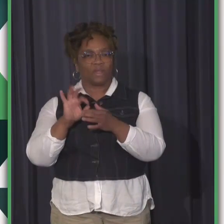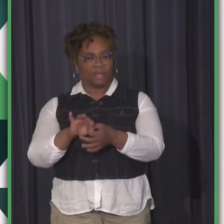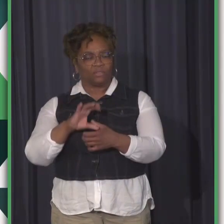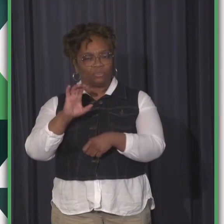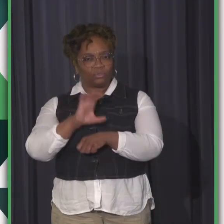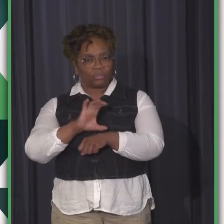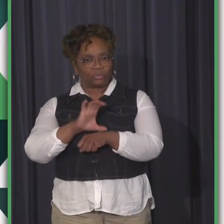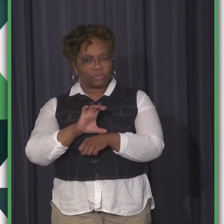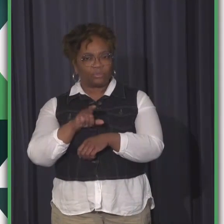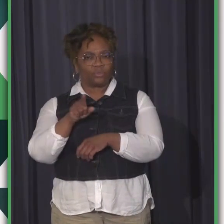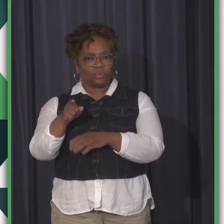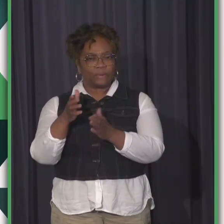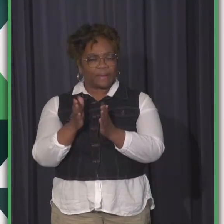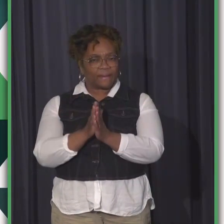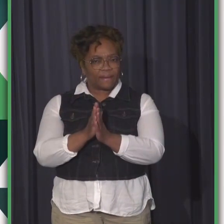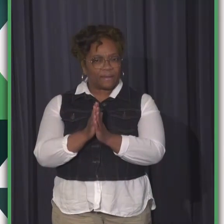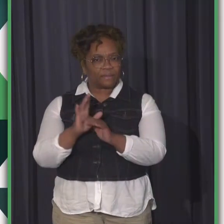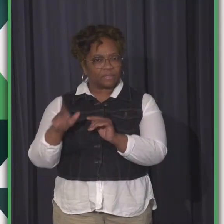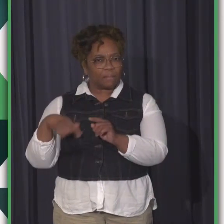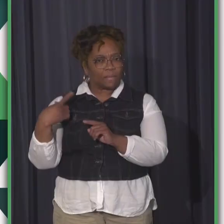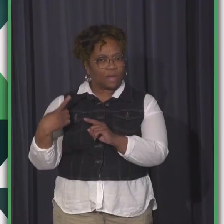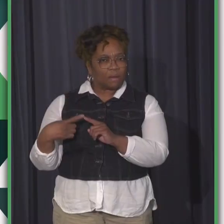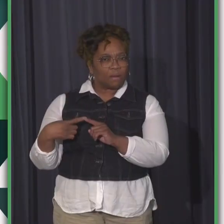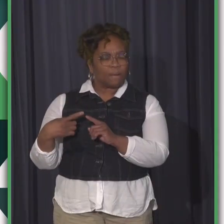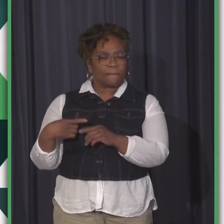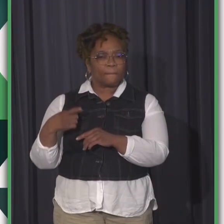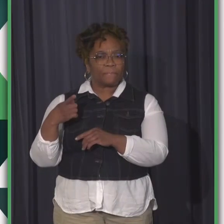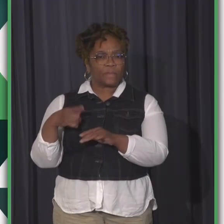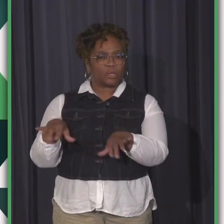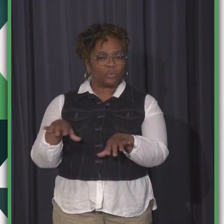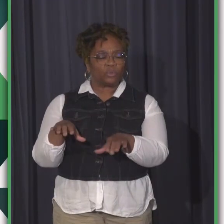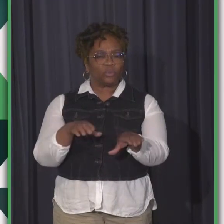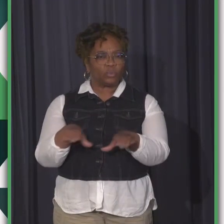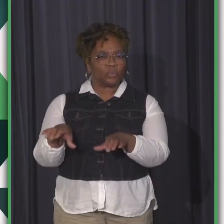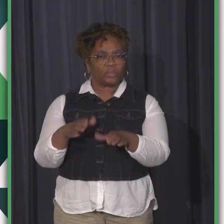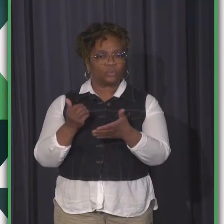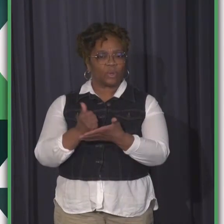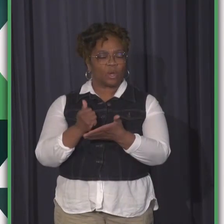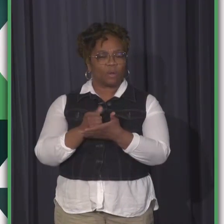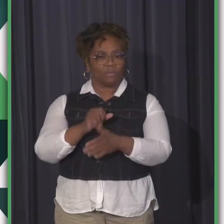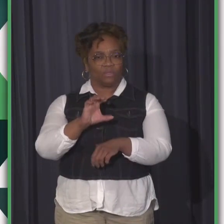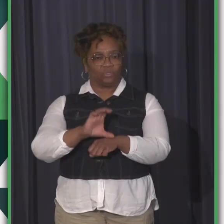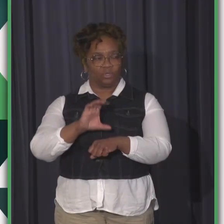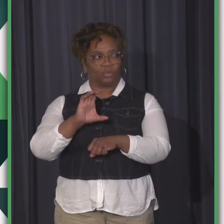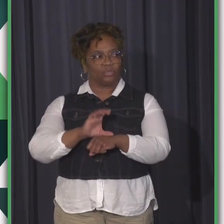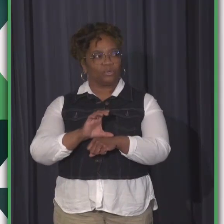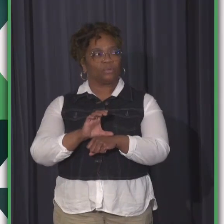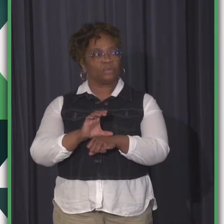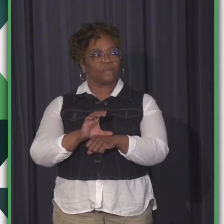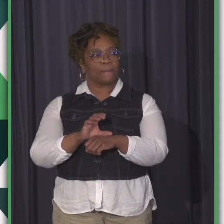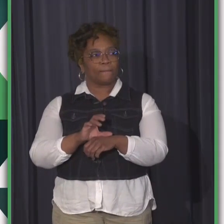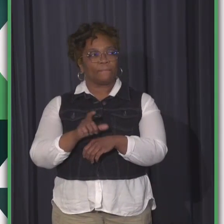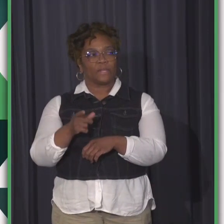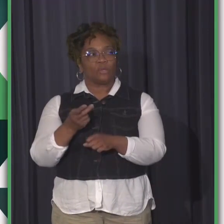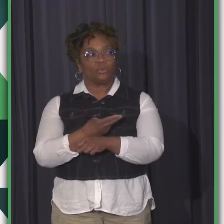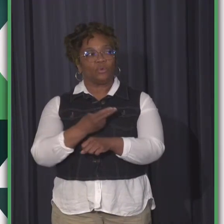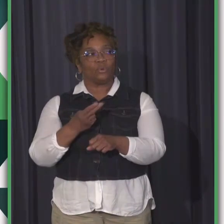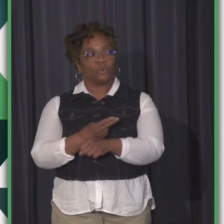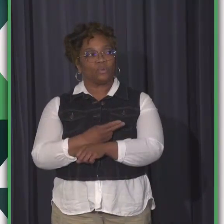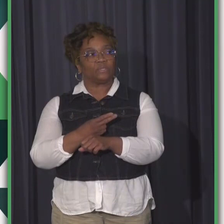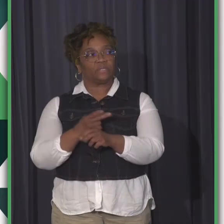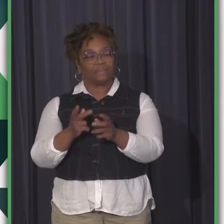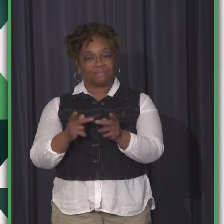this question about what are they going to be doing to help the churches. But they were using their facilities